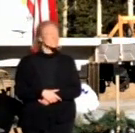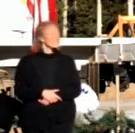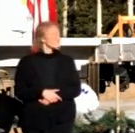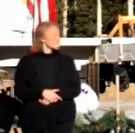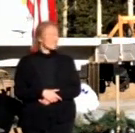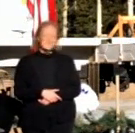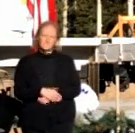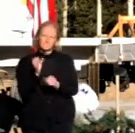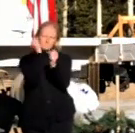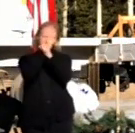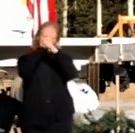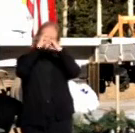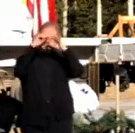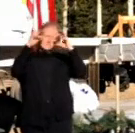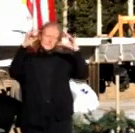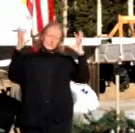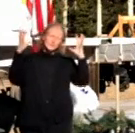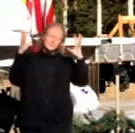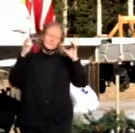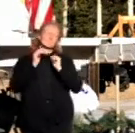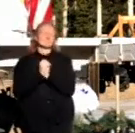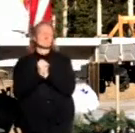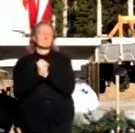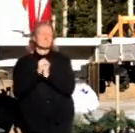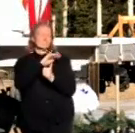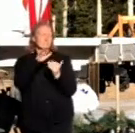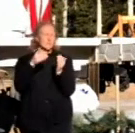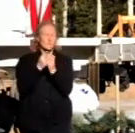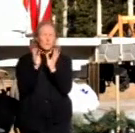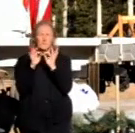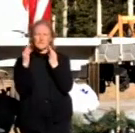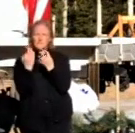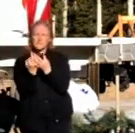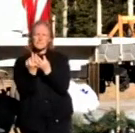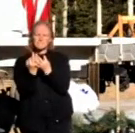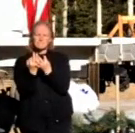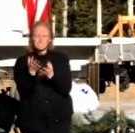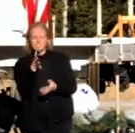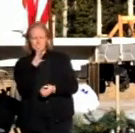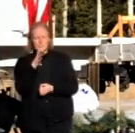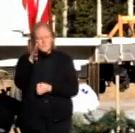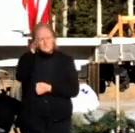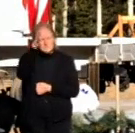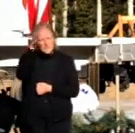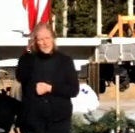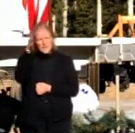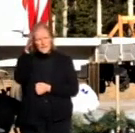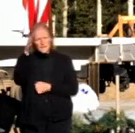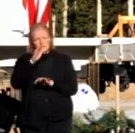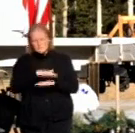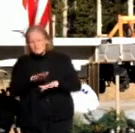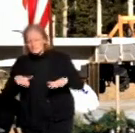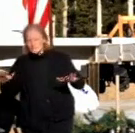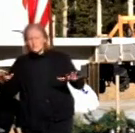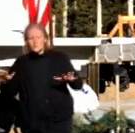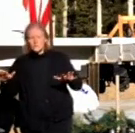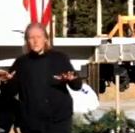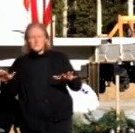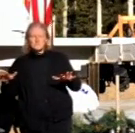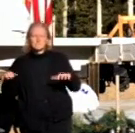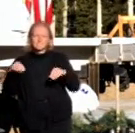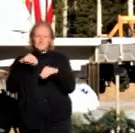Picture it with me, if you will. The entire family, mom, dad, all the kids in the